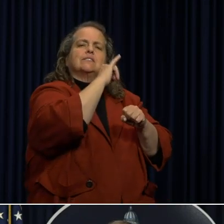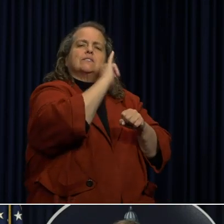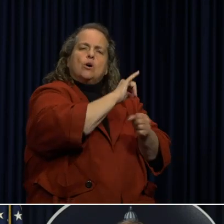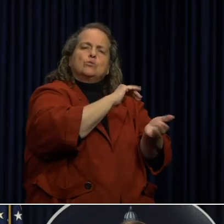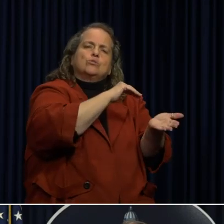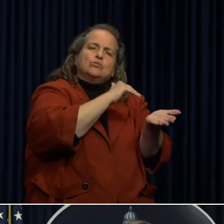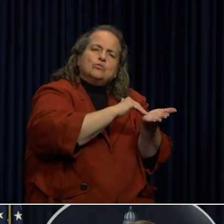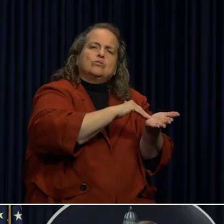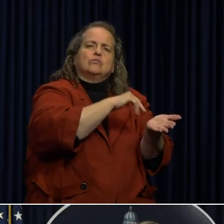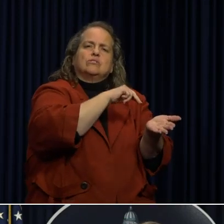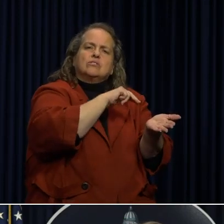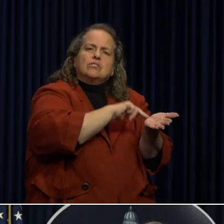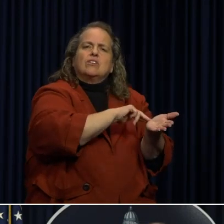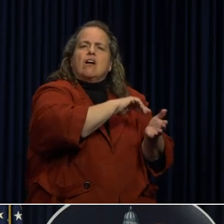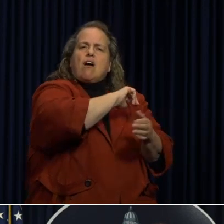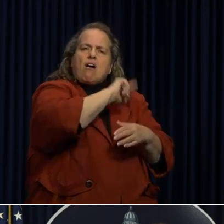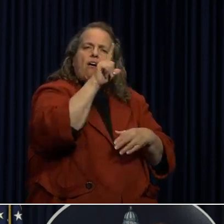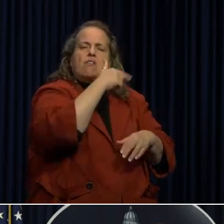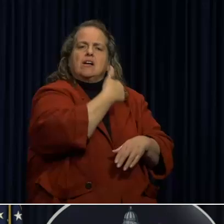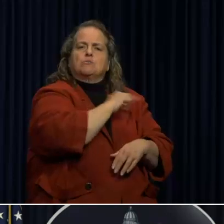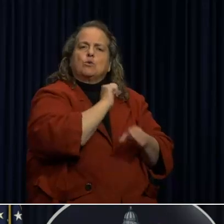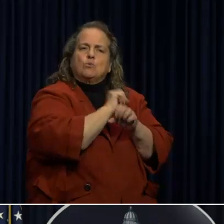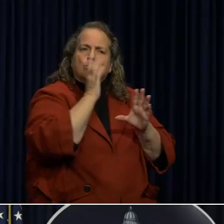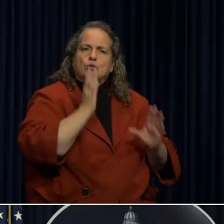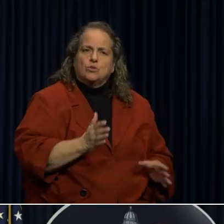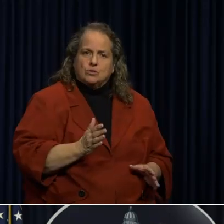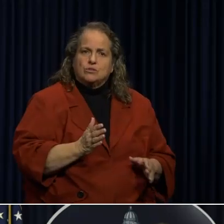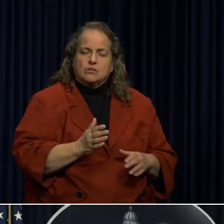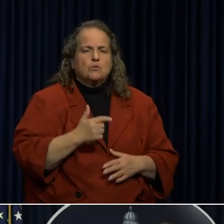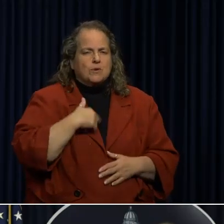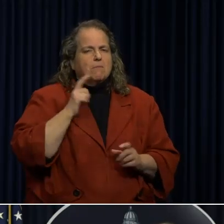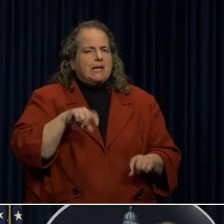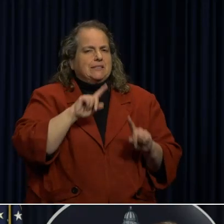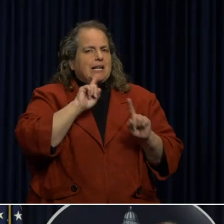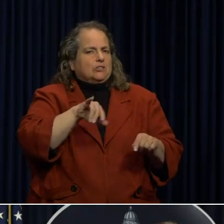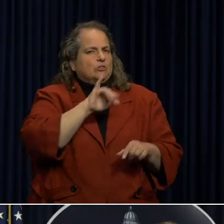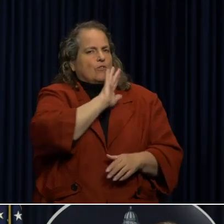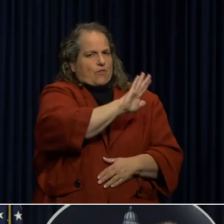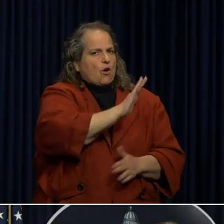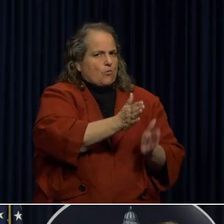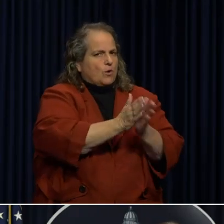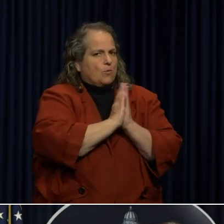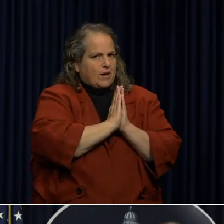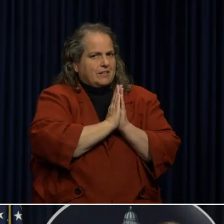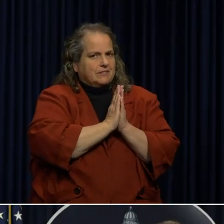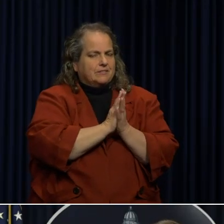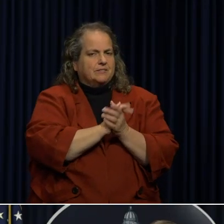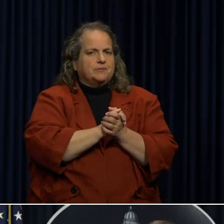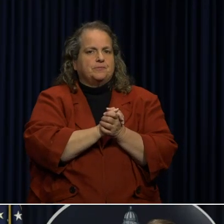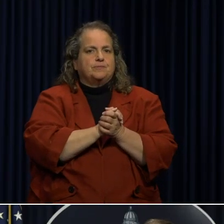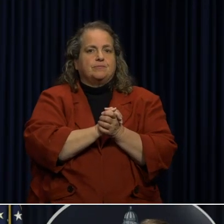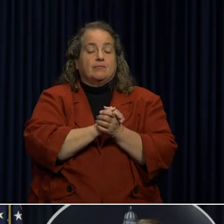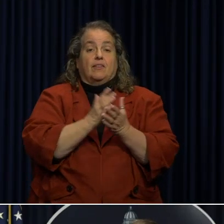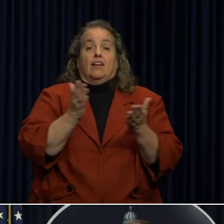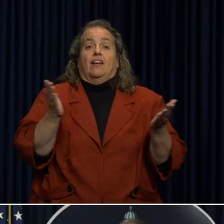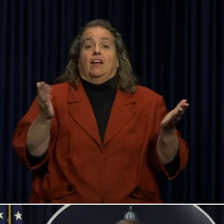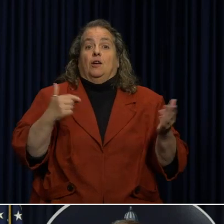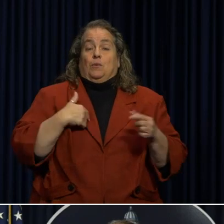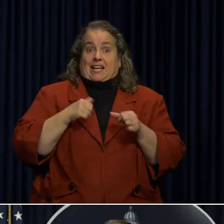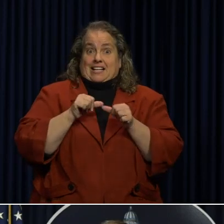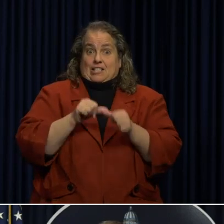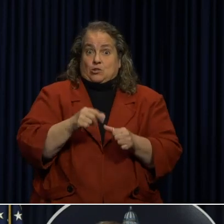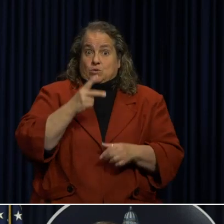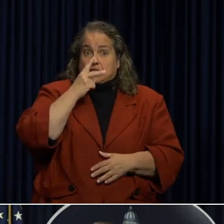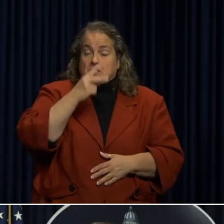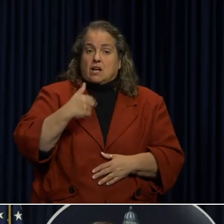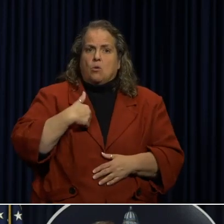request and we answer it in the affirmative. All right, so we continue to see that we have incredible